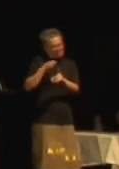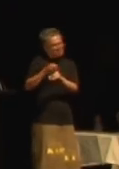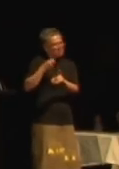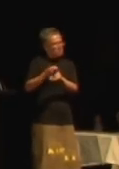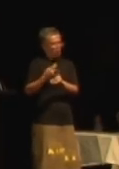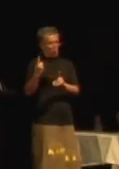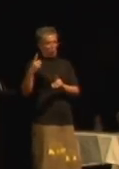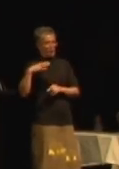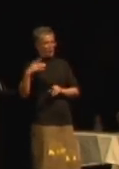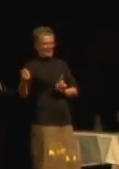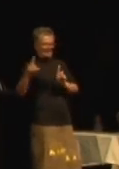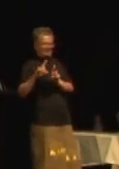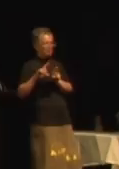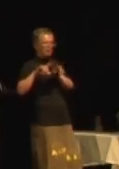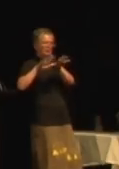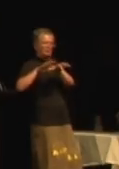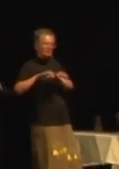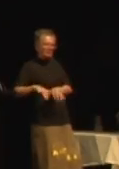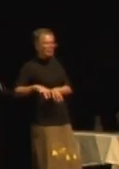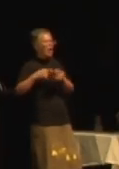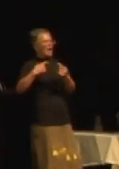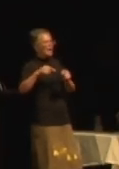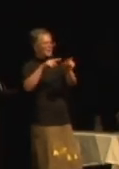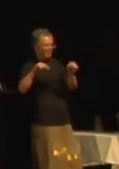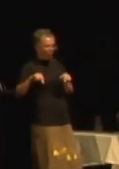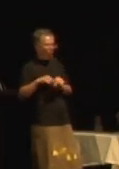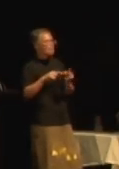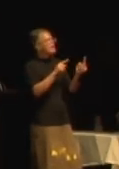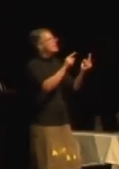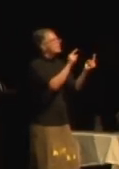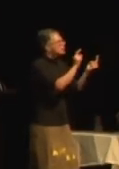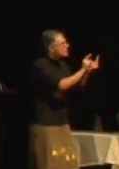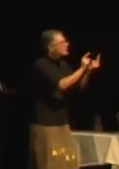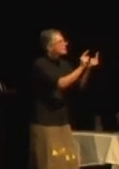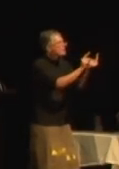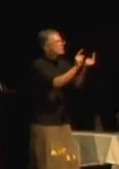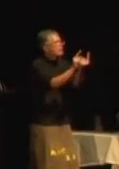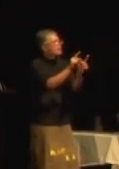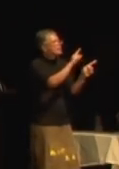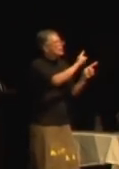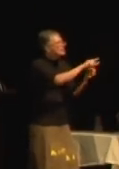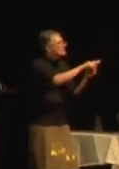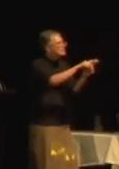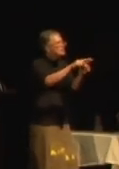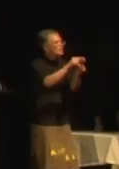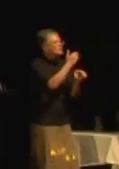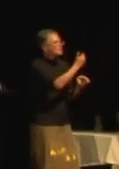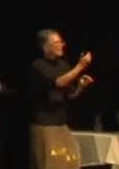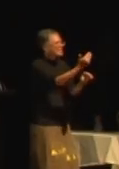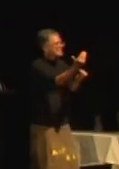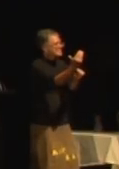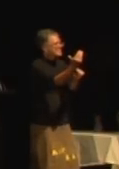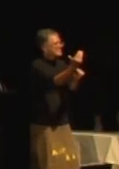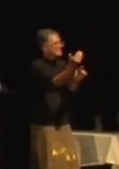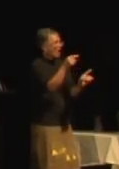form, and we did the work of talking to all the speakers. The conference organizers ordered different colored lanyards last minute, and this